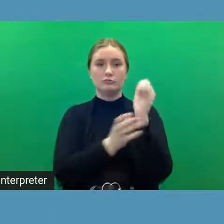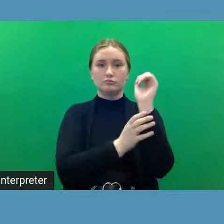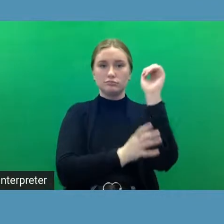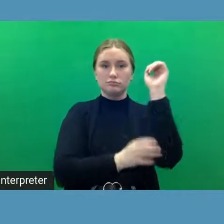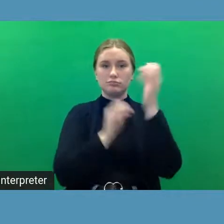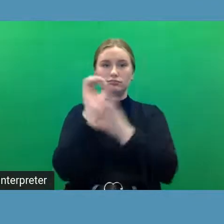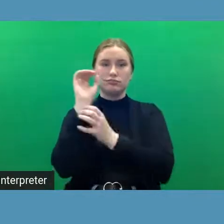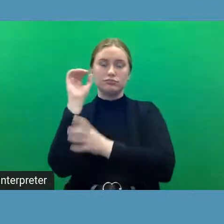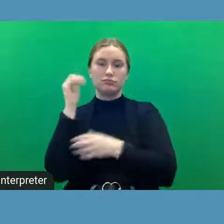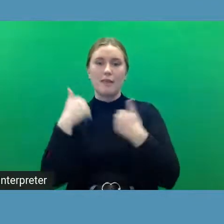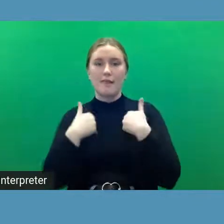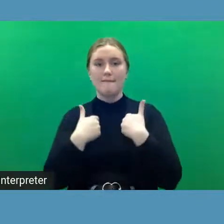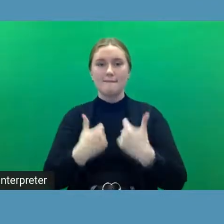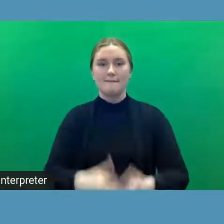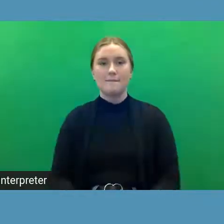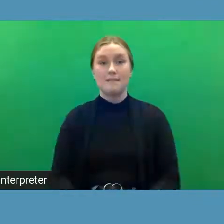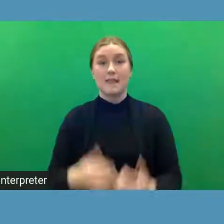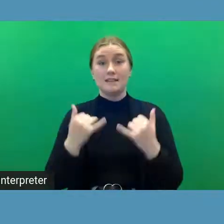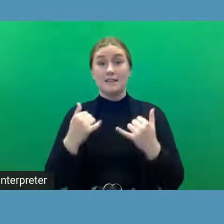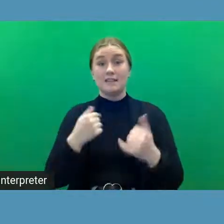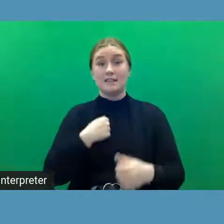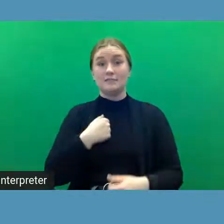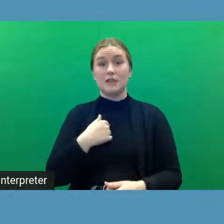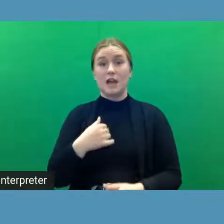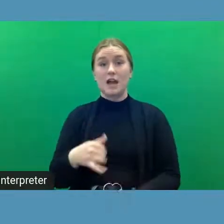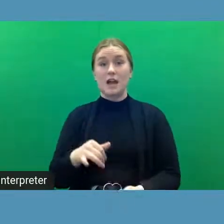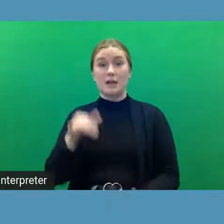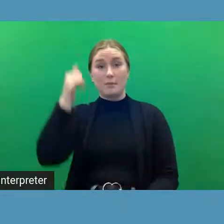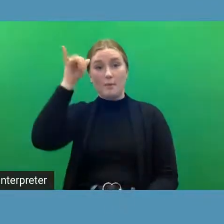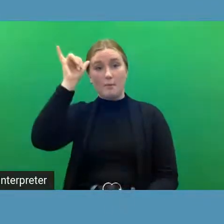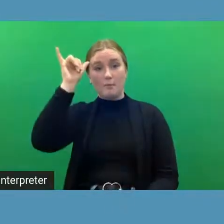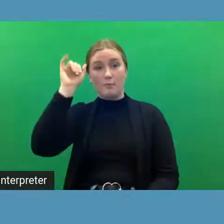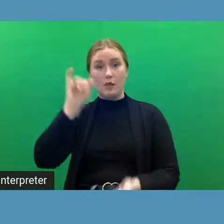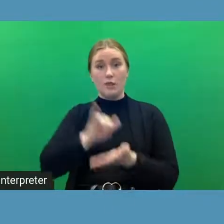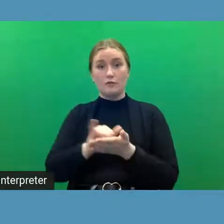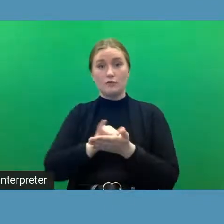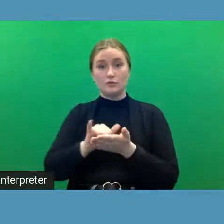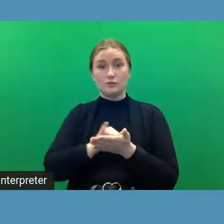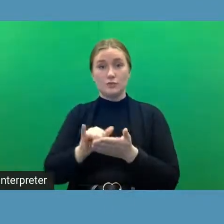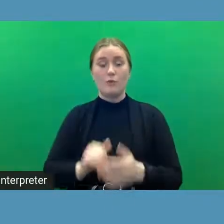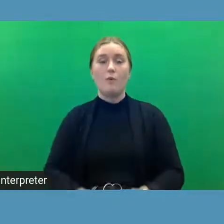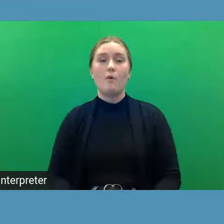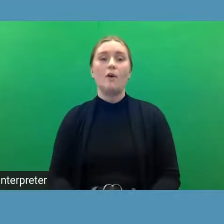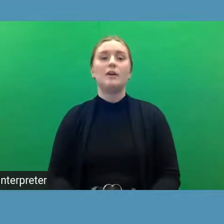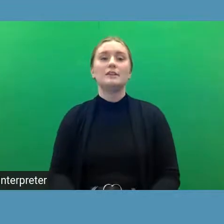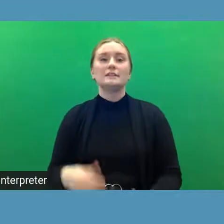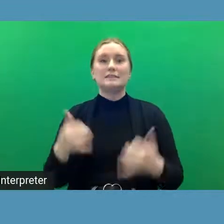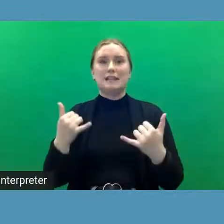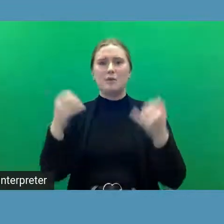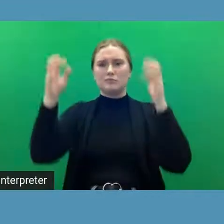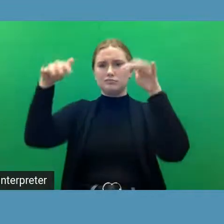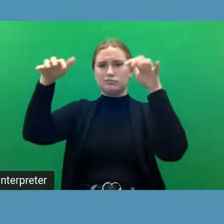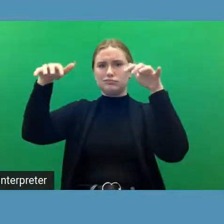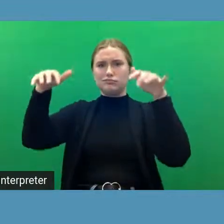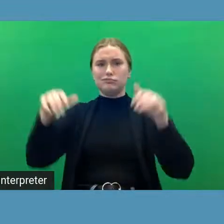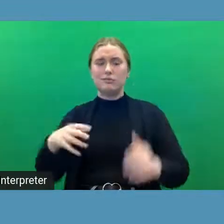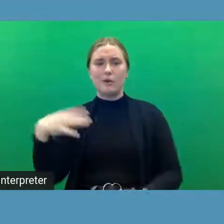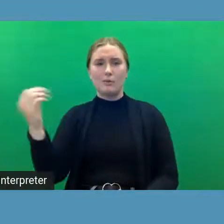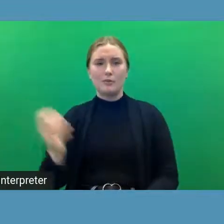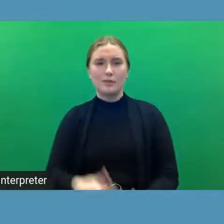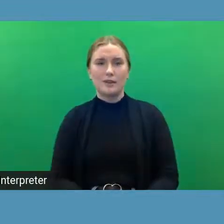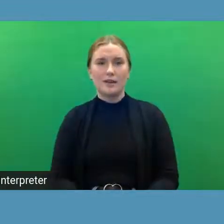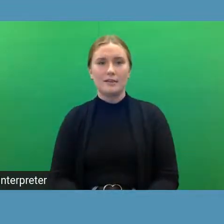Today I'm speaking to you from Buffalo, New York, where it is, believe it or not, snowing. And I'd like to recognize the Onondaga and